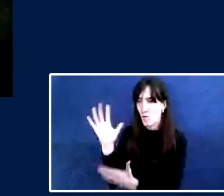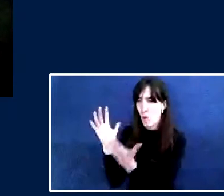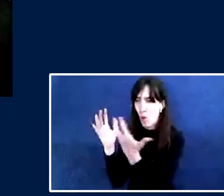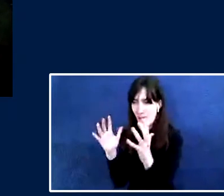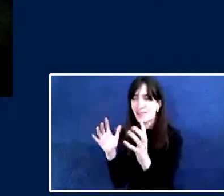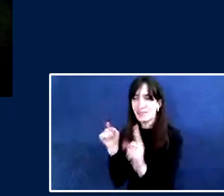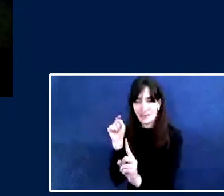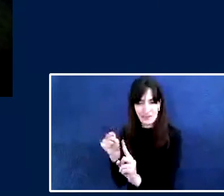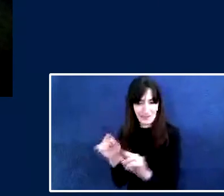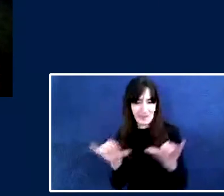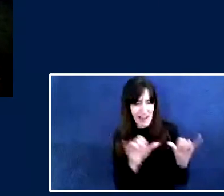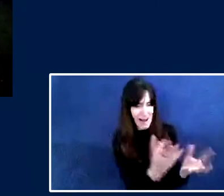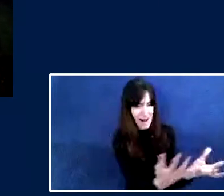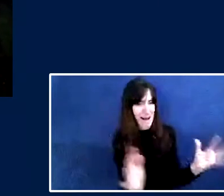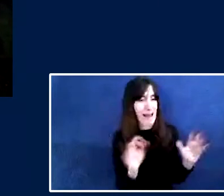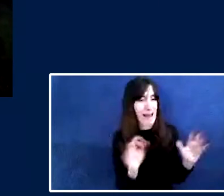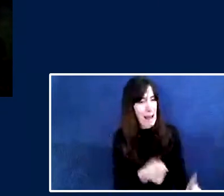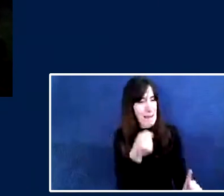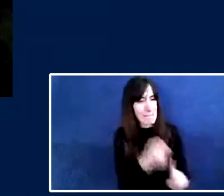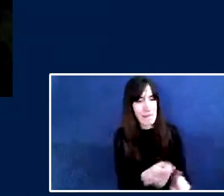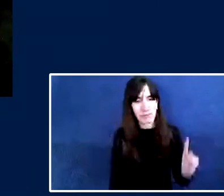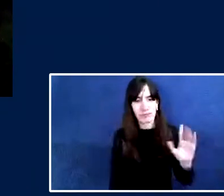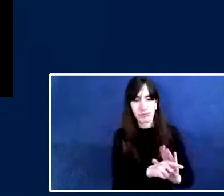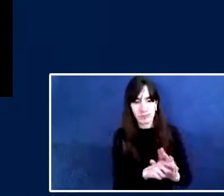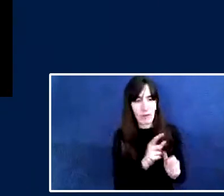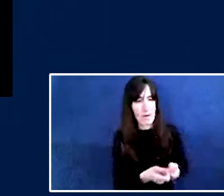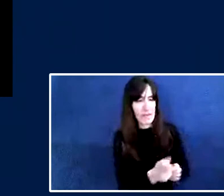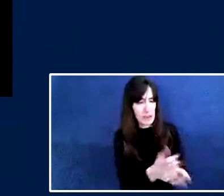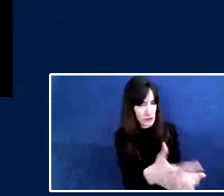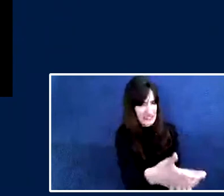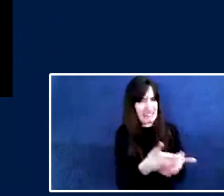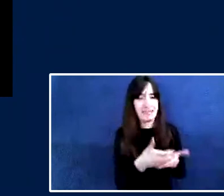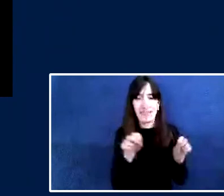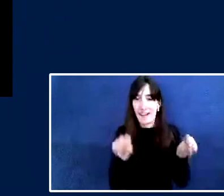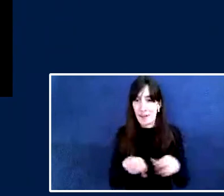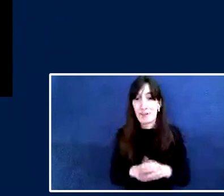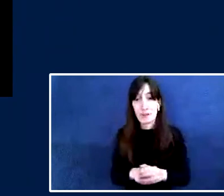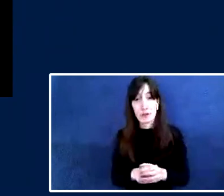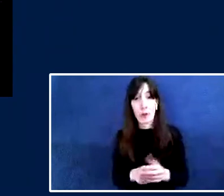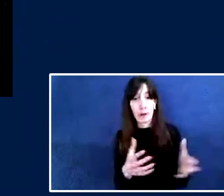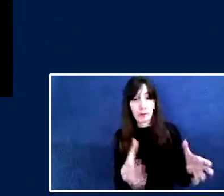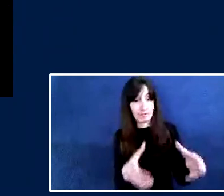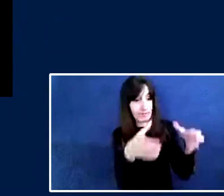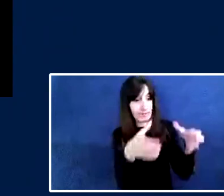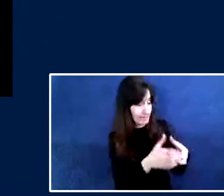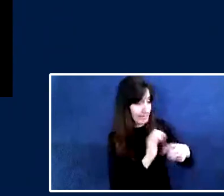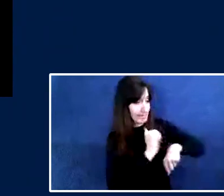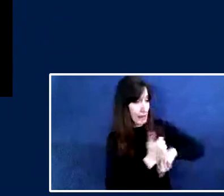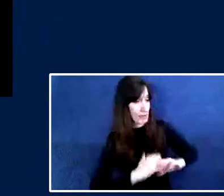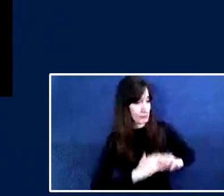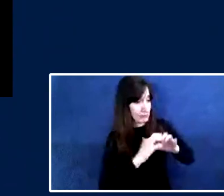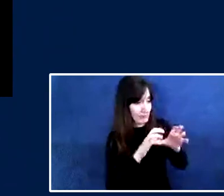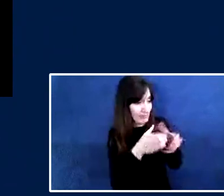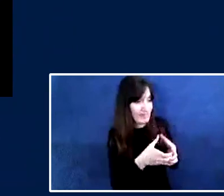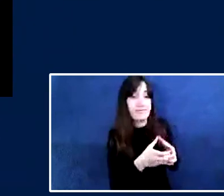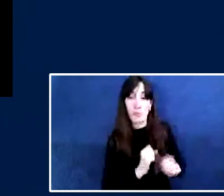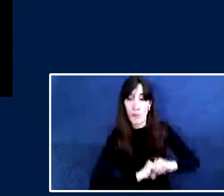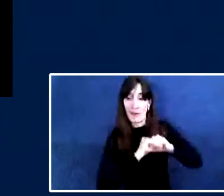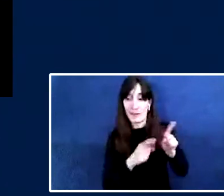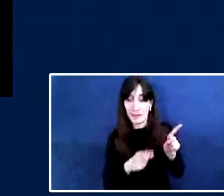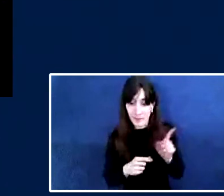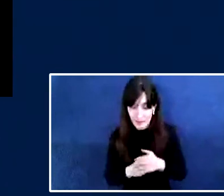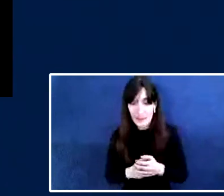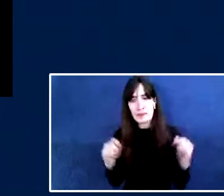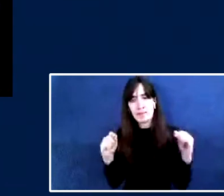fishing. So they were going to be set aside for that. And fishing could be allowed elsewhere. It's teeming with life. But it's